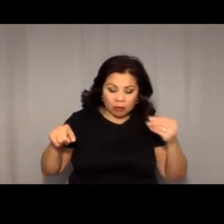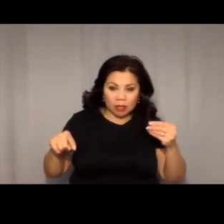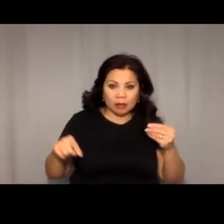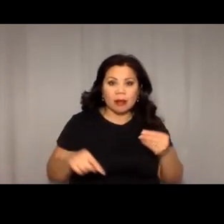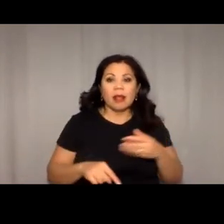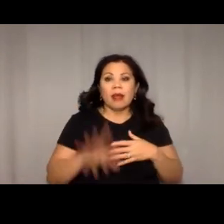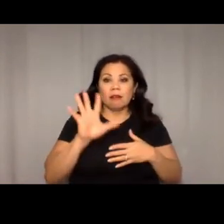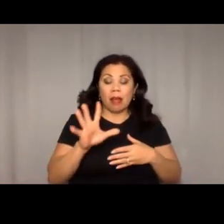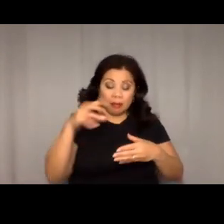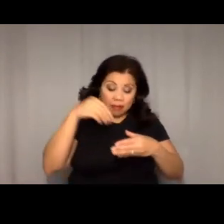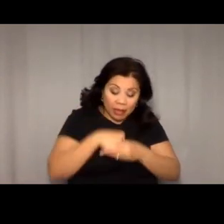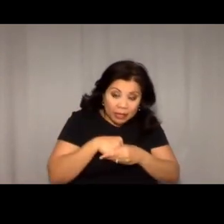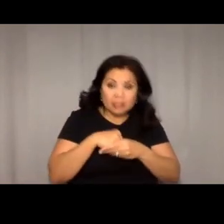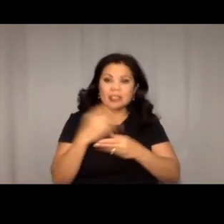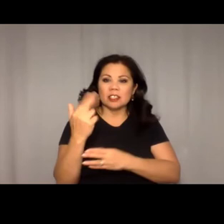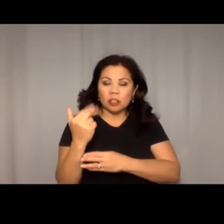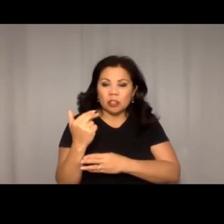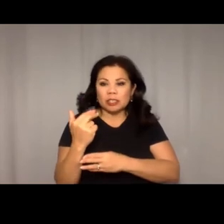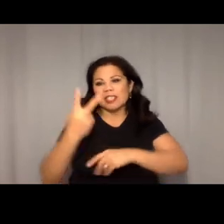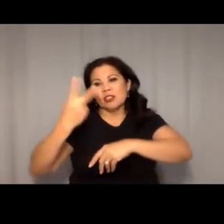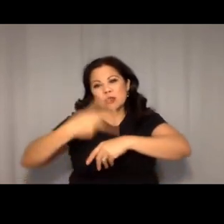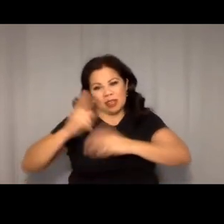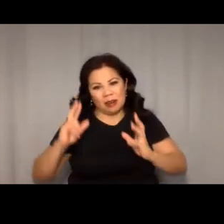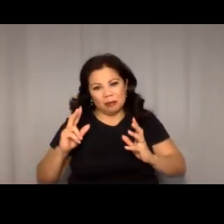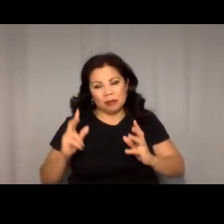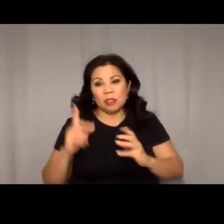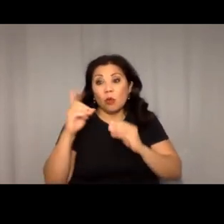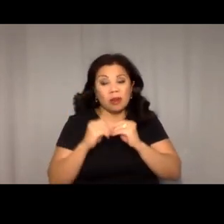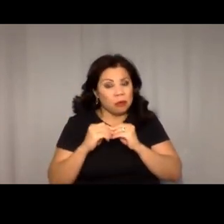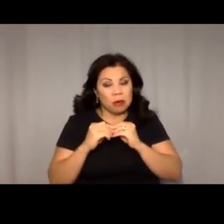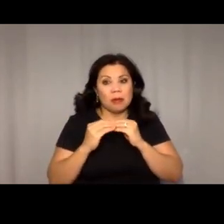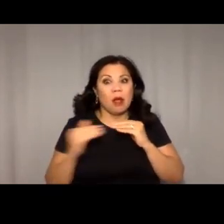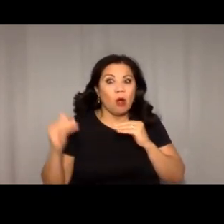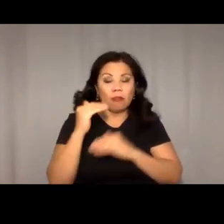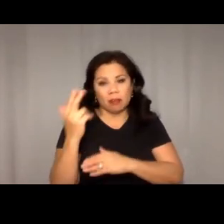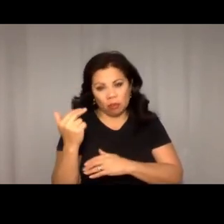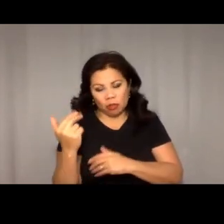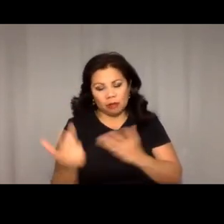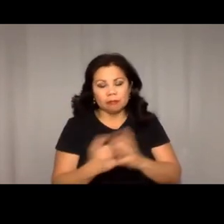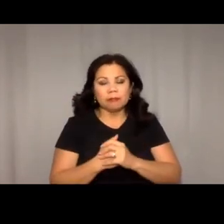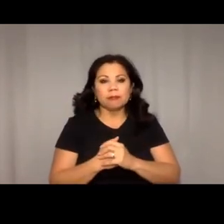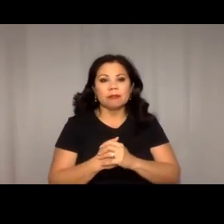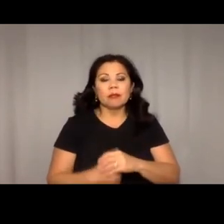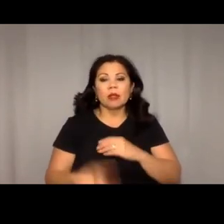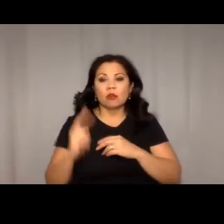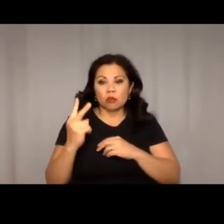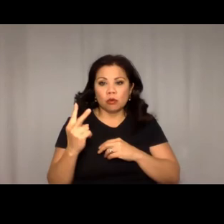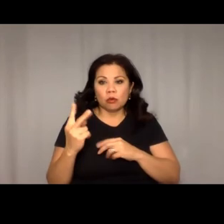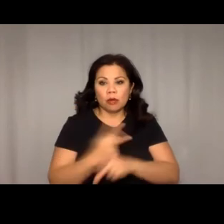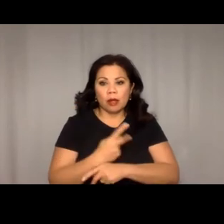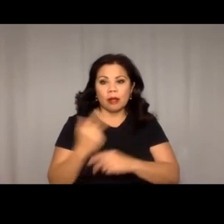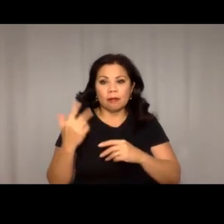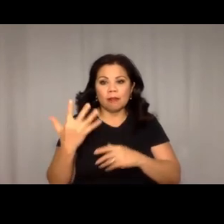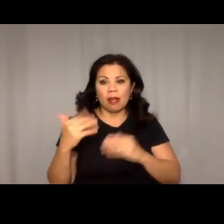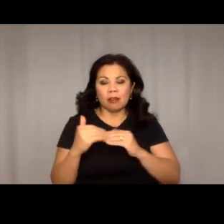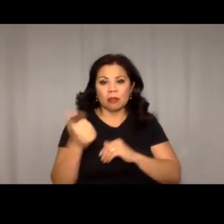13, 5, 10, 15, only 2 times, because one more time will be over 13. All right, 2 times 5 is 10. Then